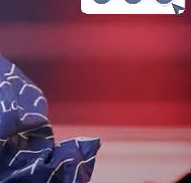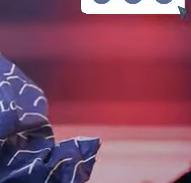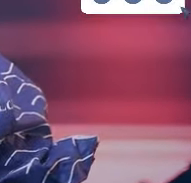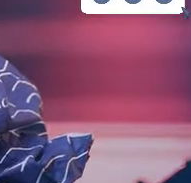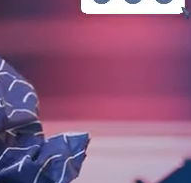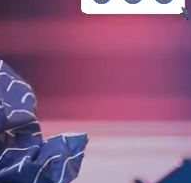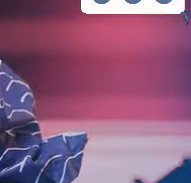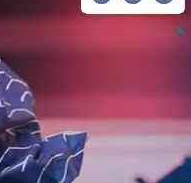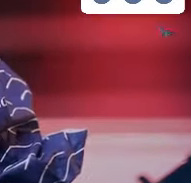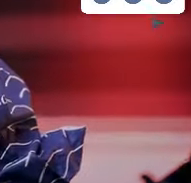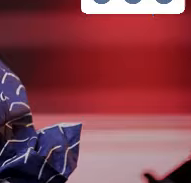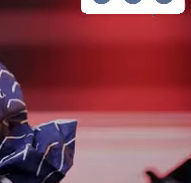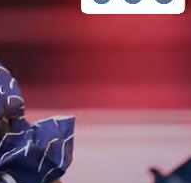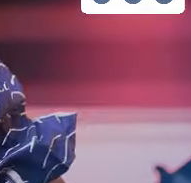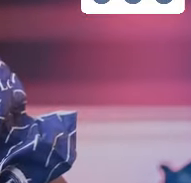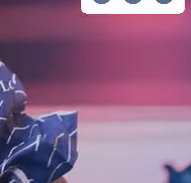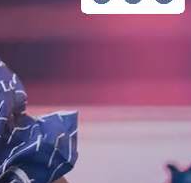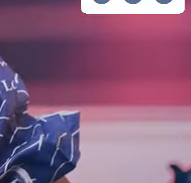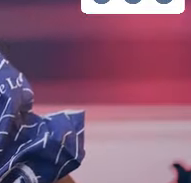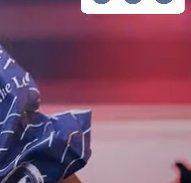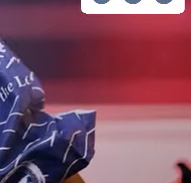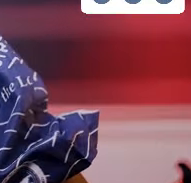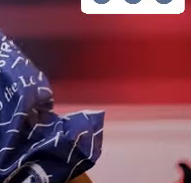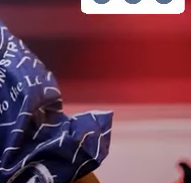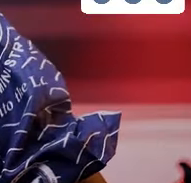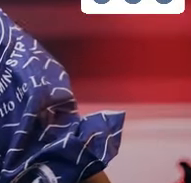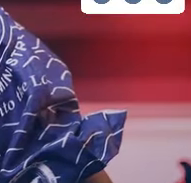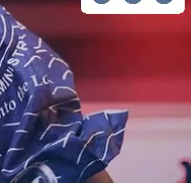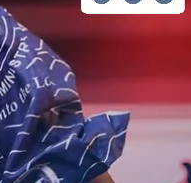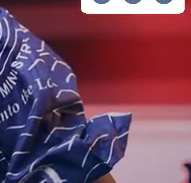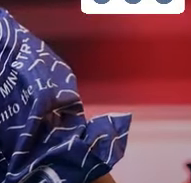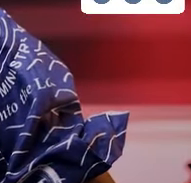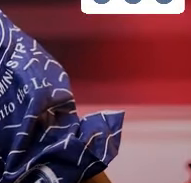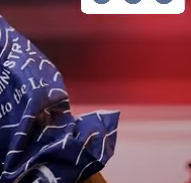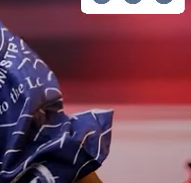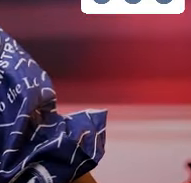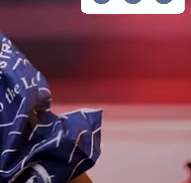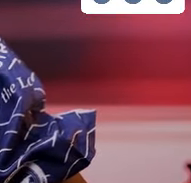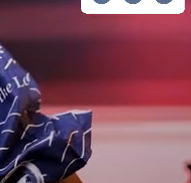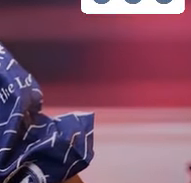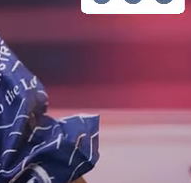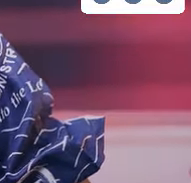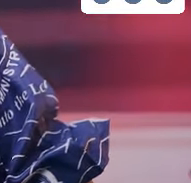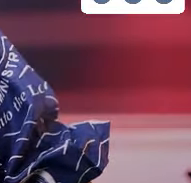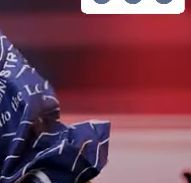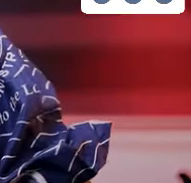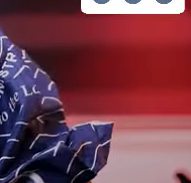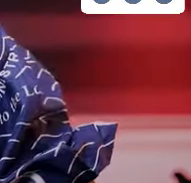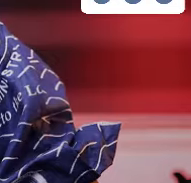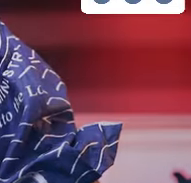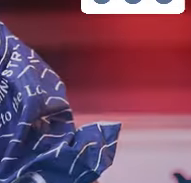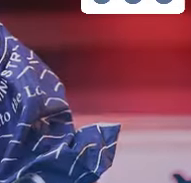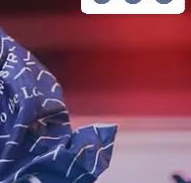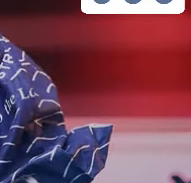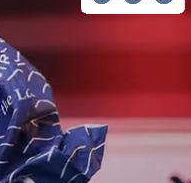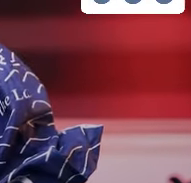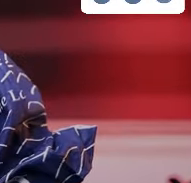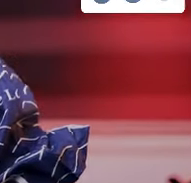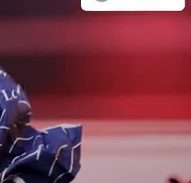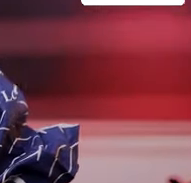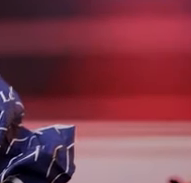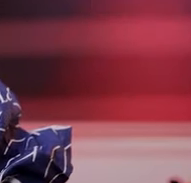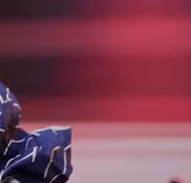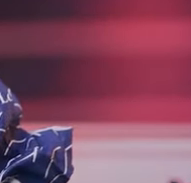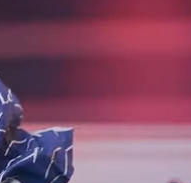others. This is Christocentric. We have a lot of Apostle Eric Nyamekye's message on our platform.